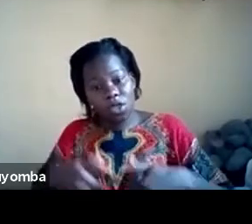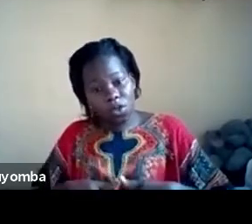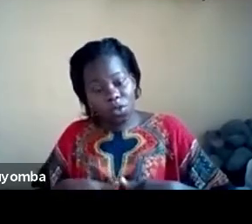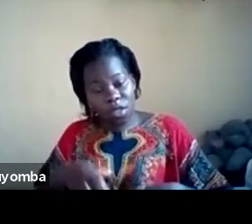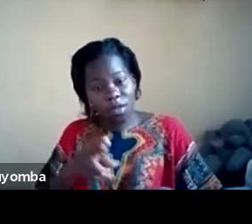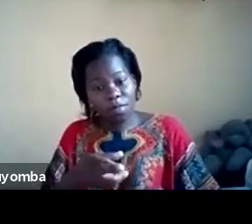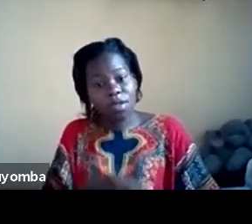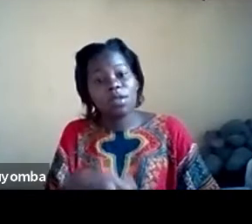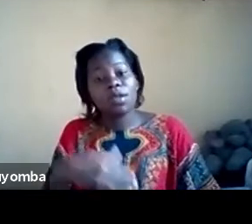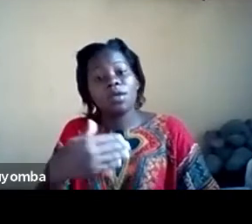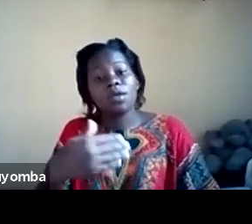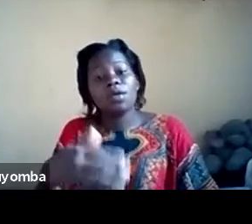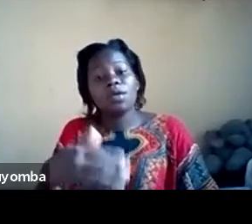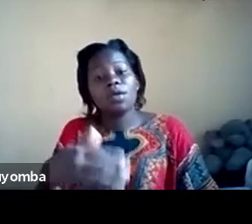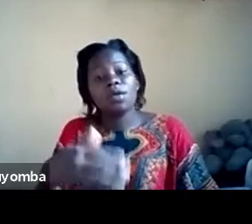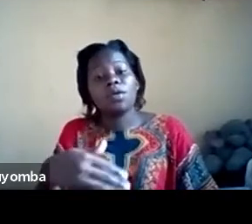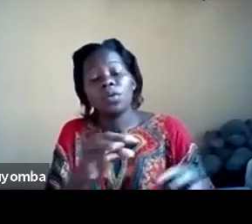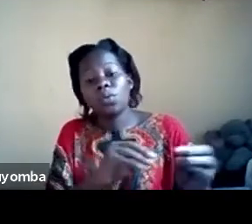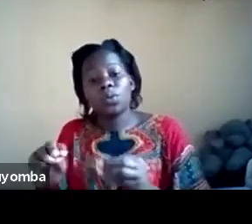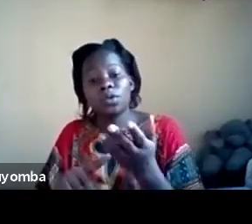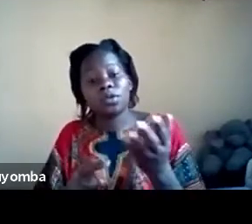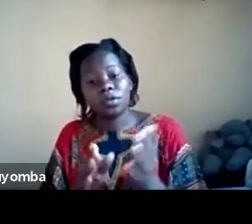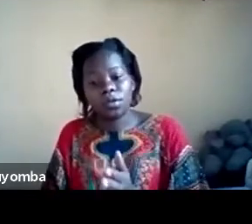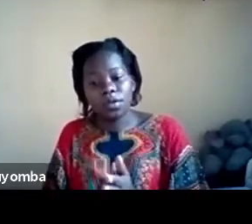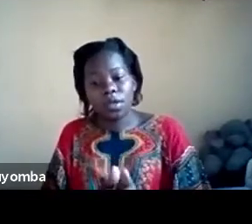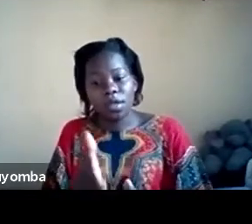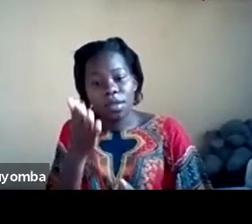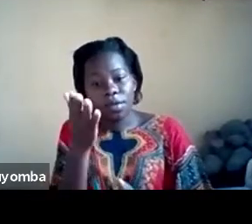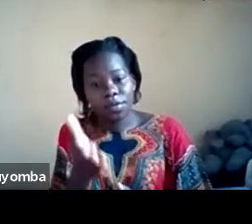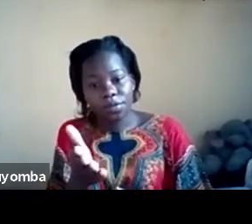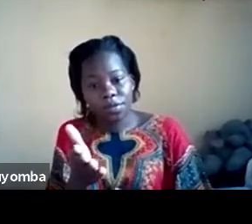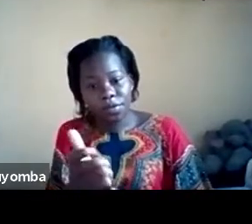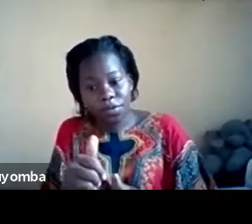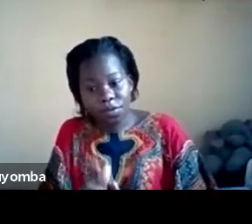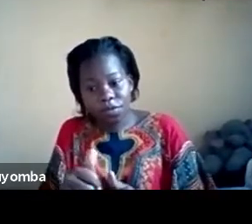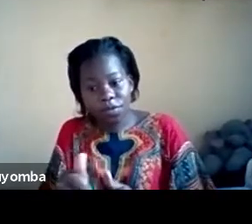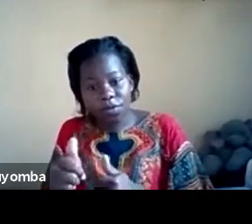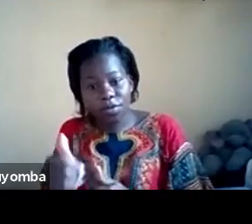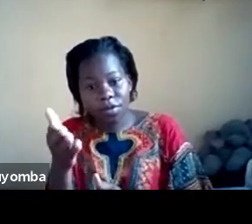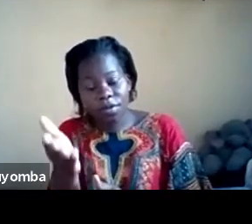towards technology. So you following this sector is quite